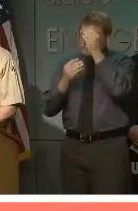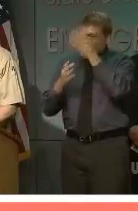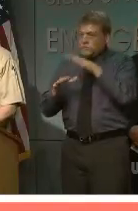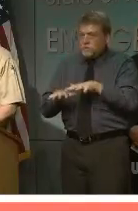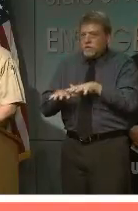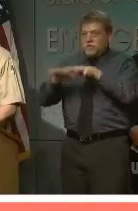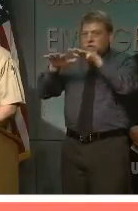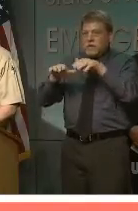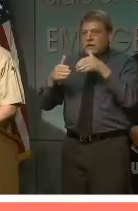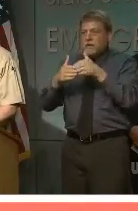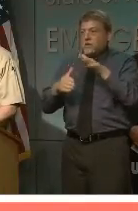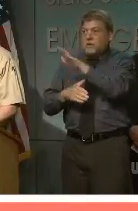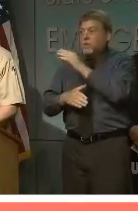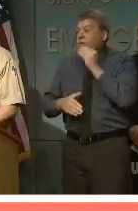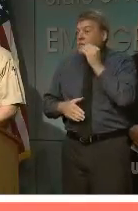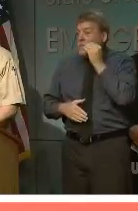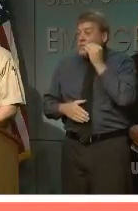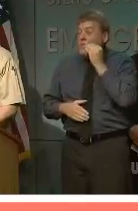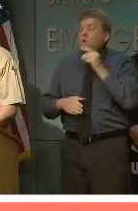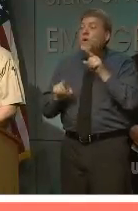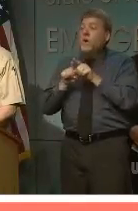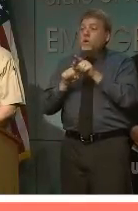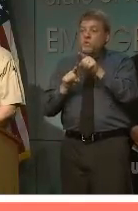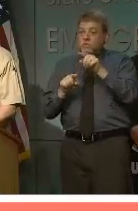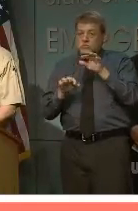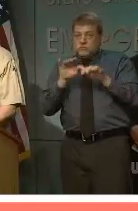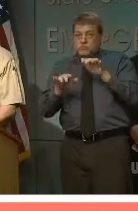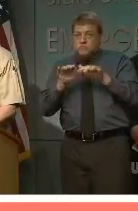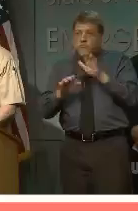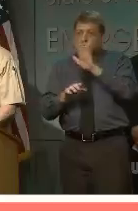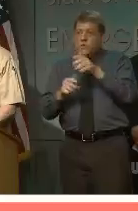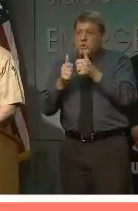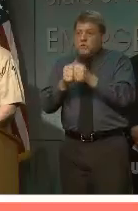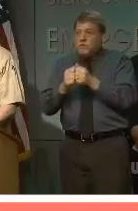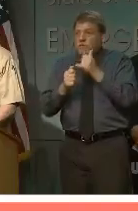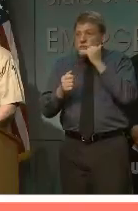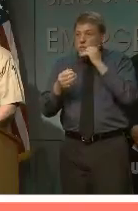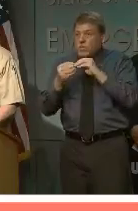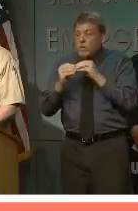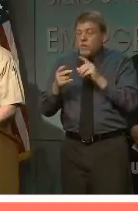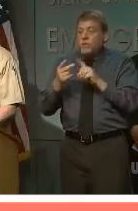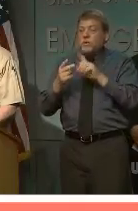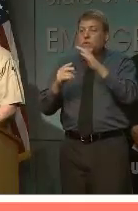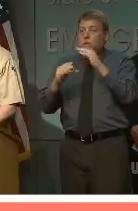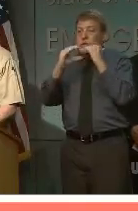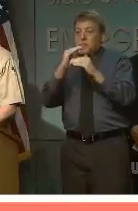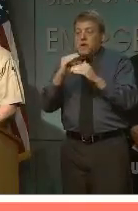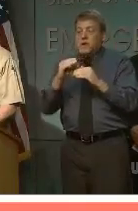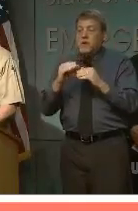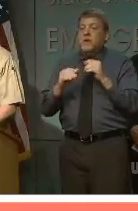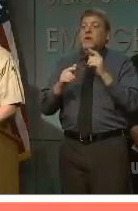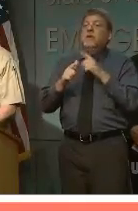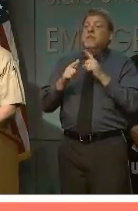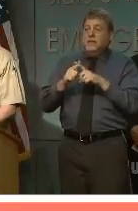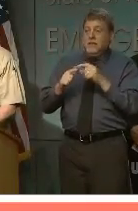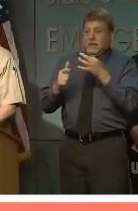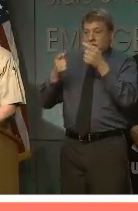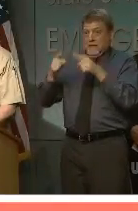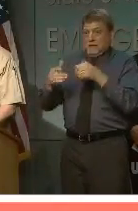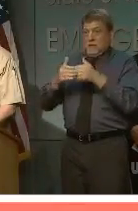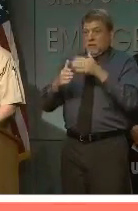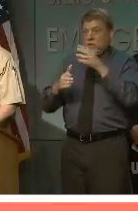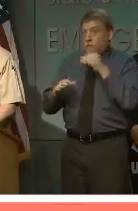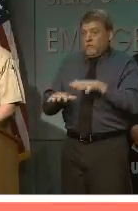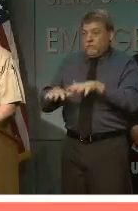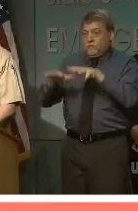fiman.nc.gov. On that website, you can sign up to be alerted by text or email whenever rivers or streams begin to rise